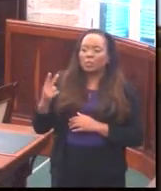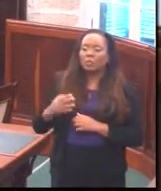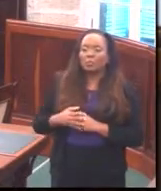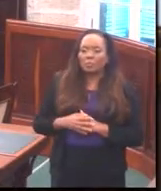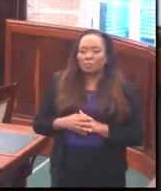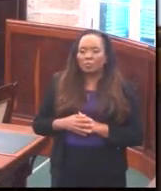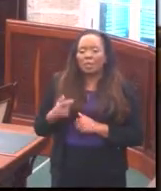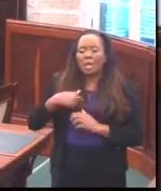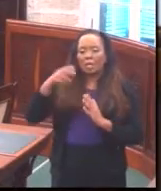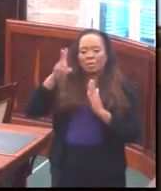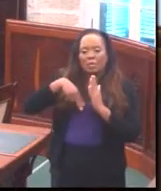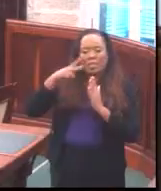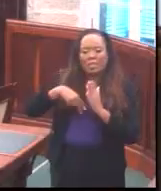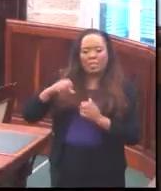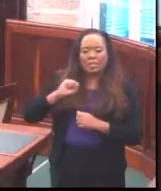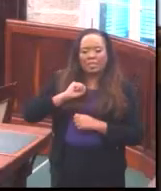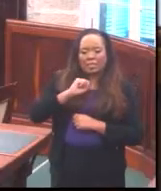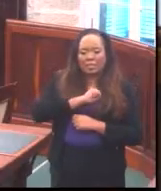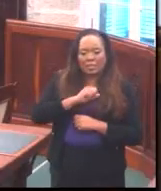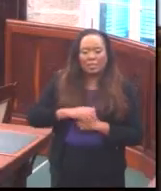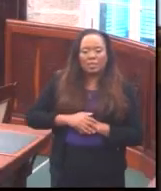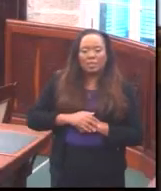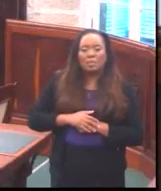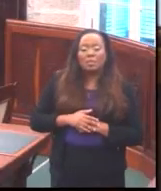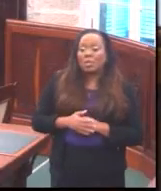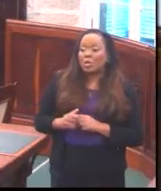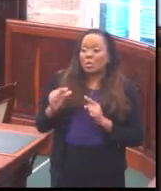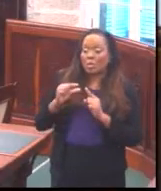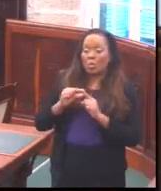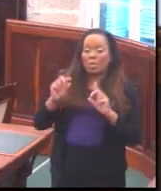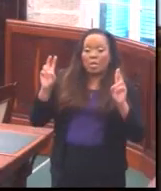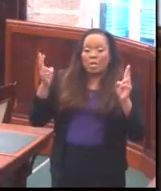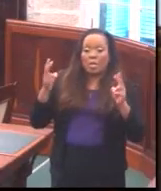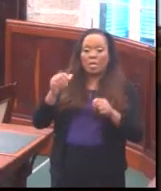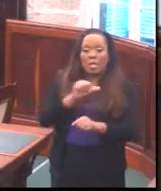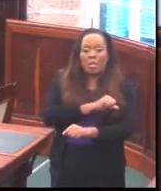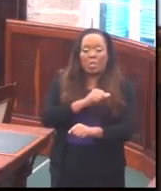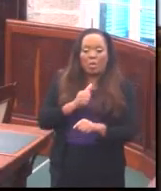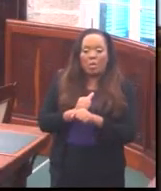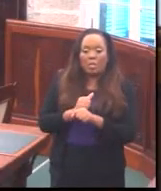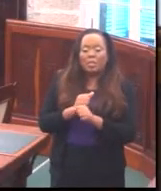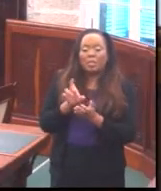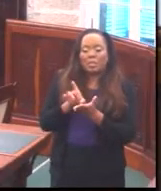Senate. In clause 13.2, the word authority was deleted.